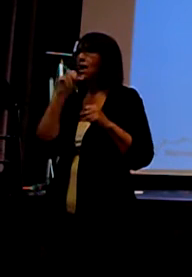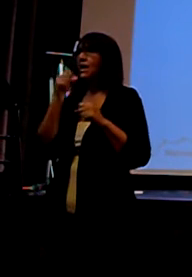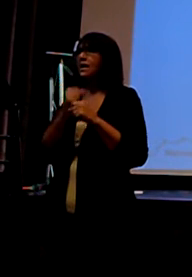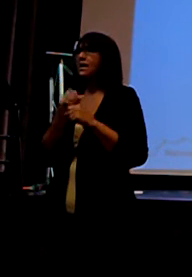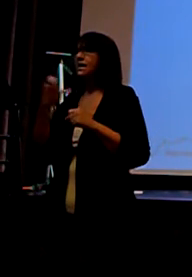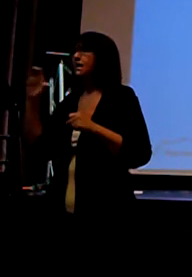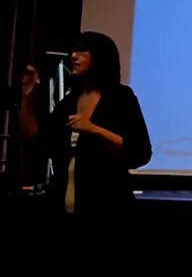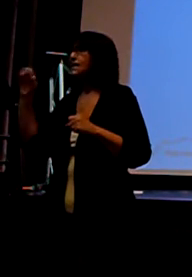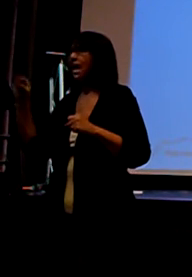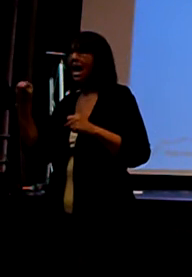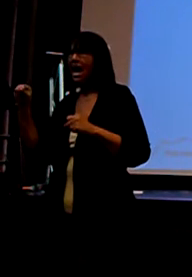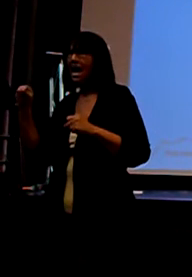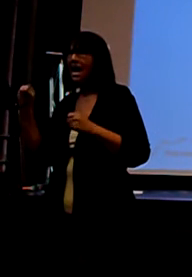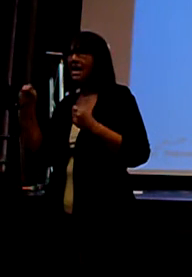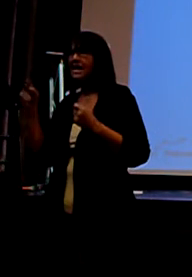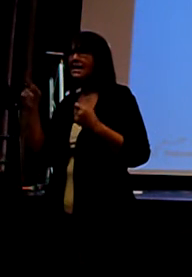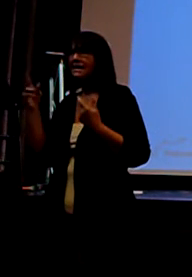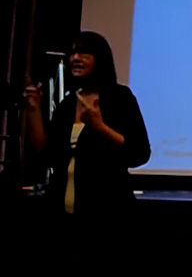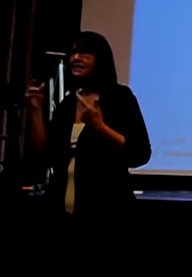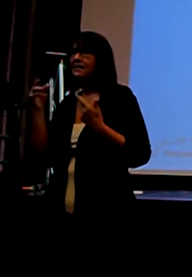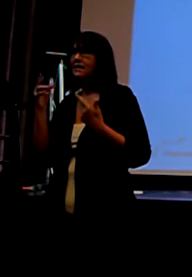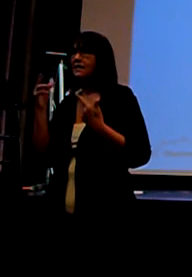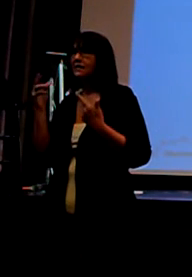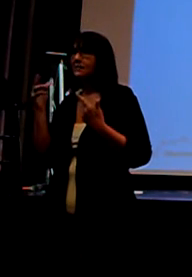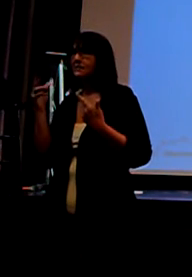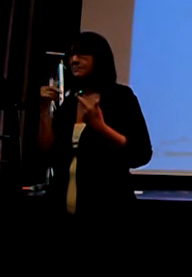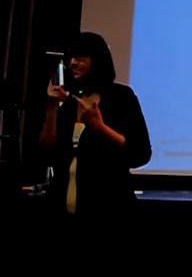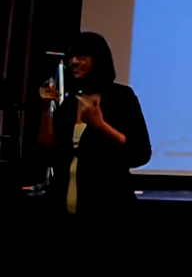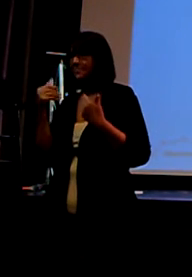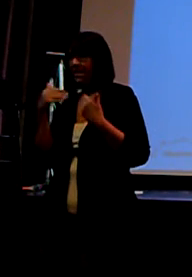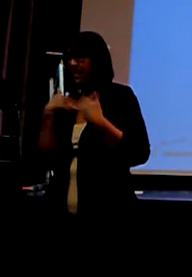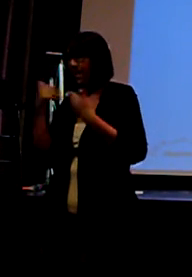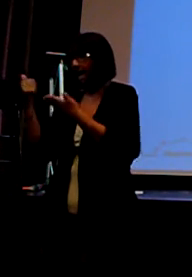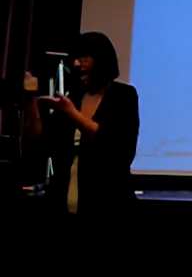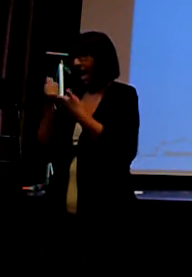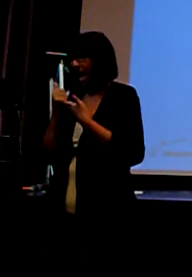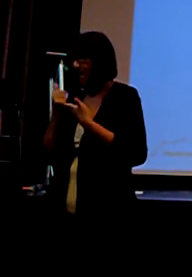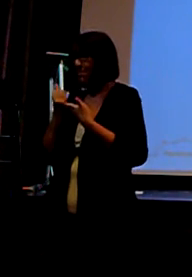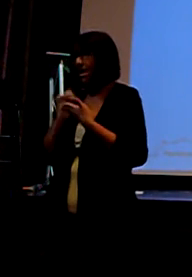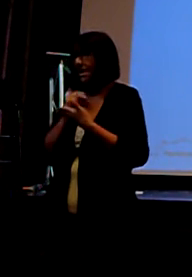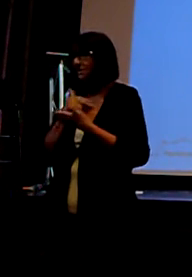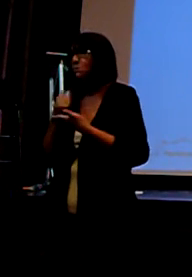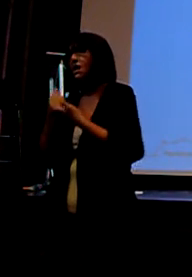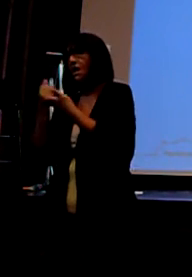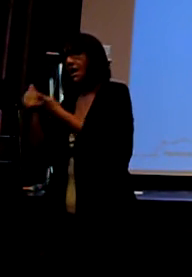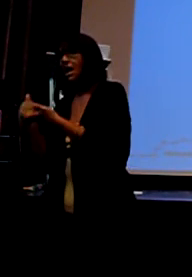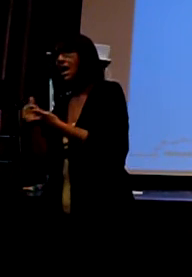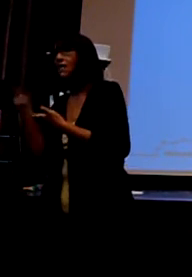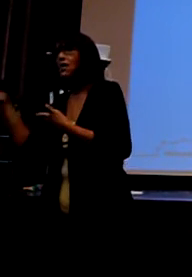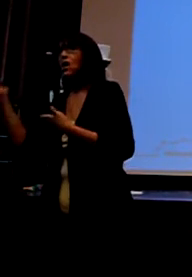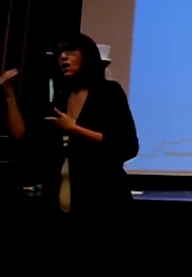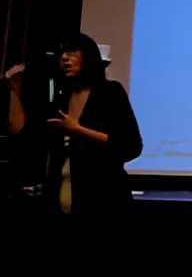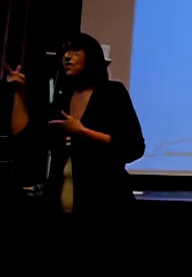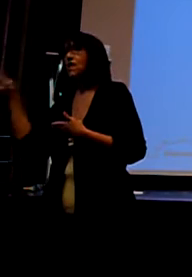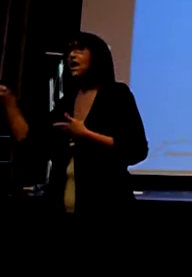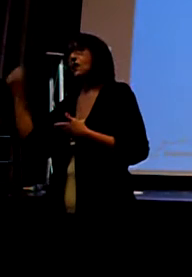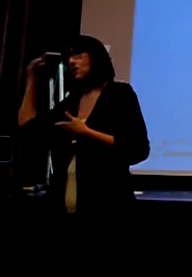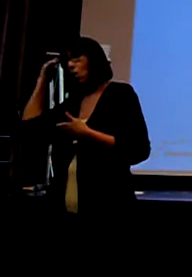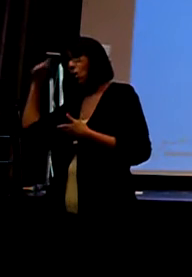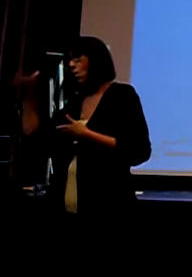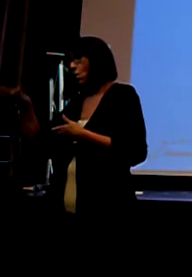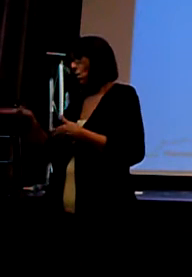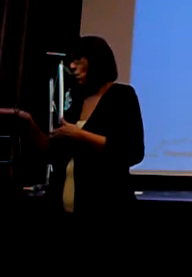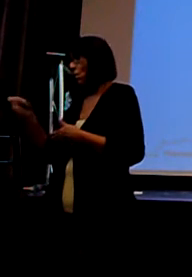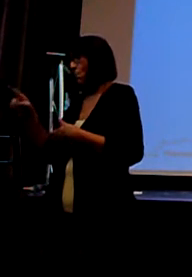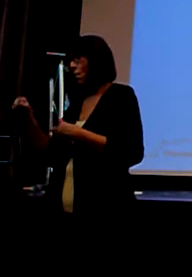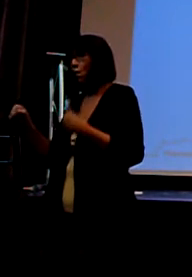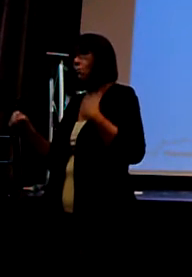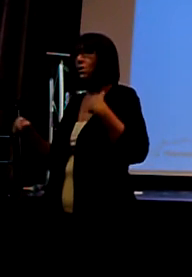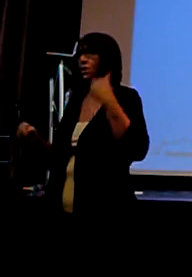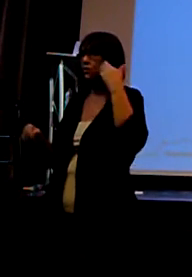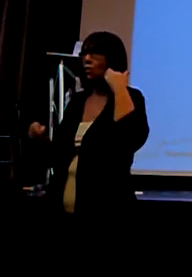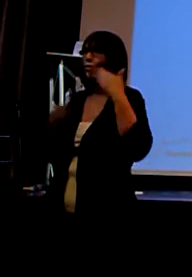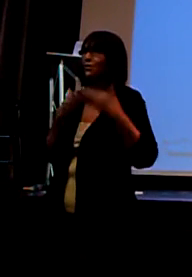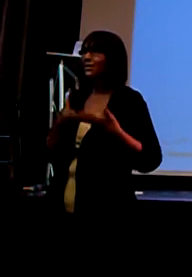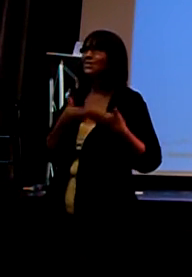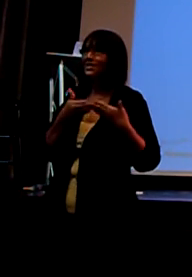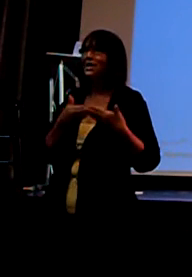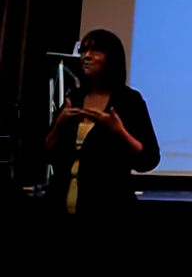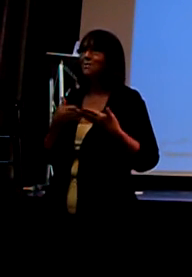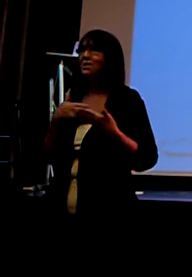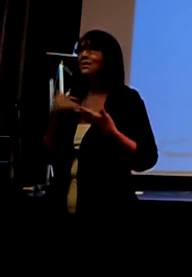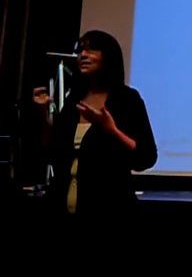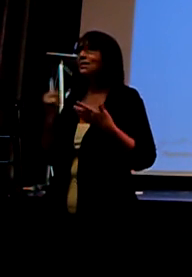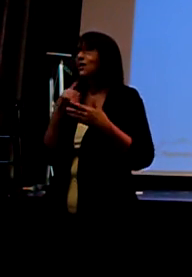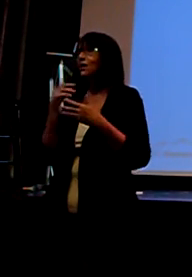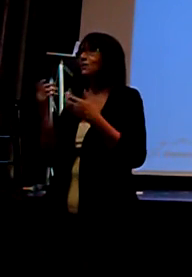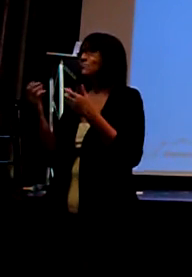either. So they have us and we have them. They know the port, we know the ship. So